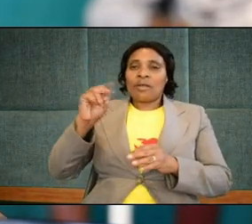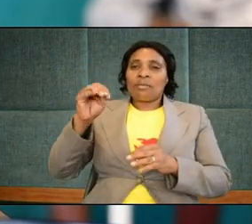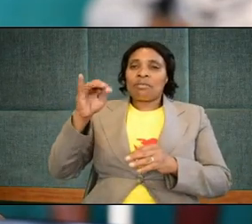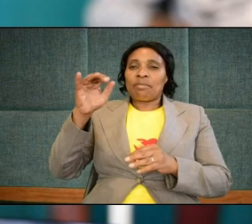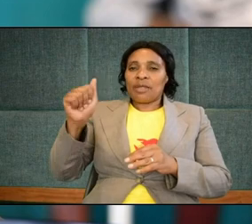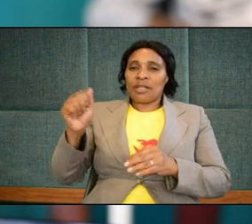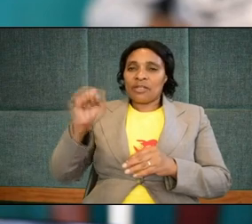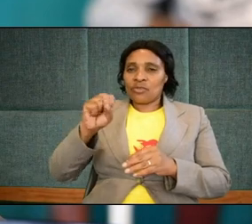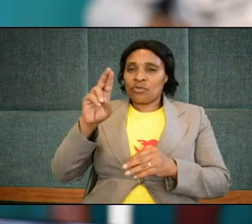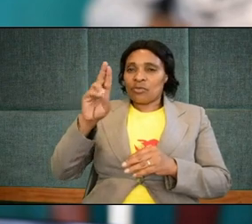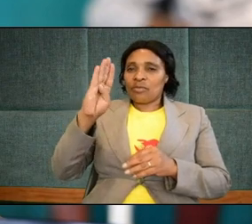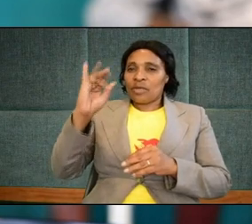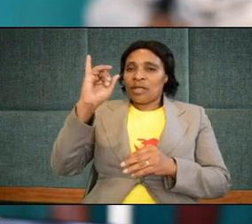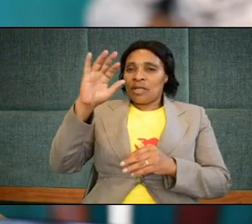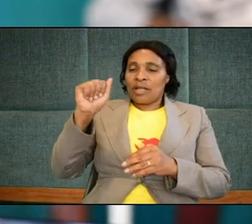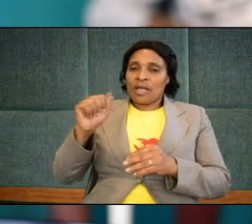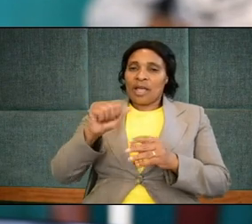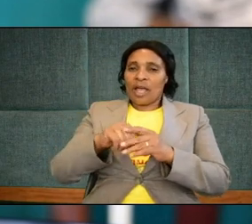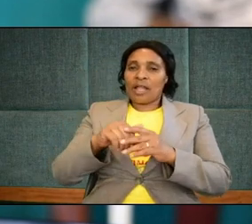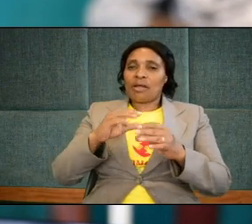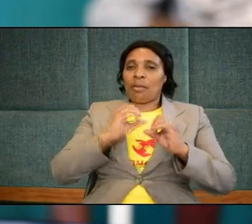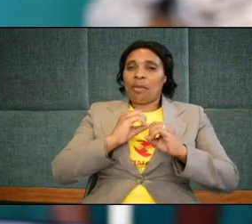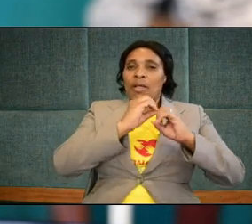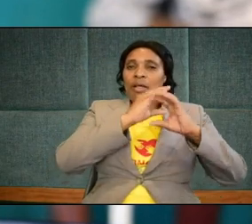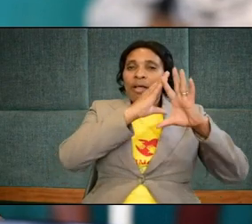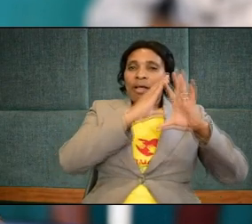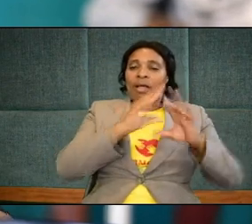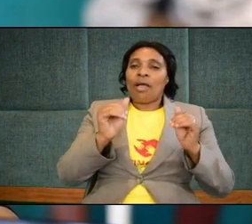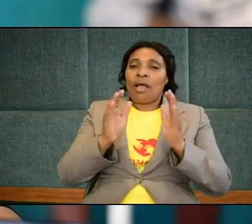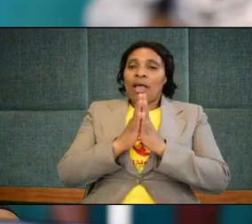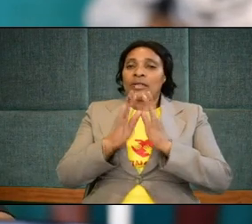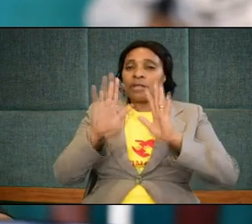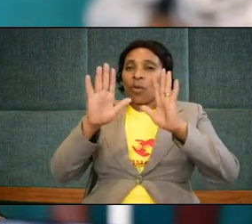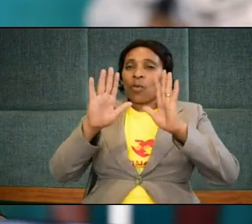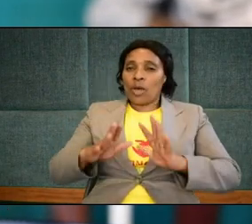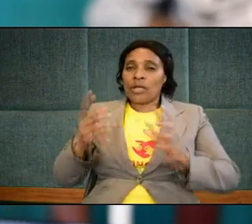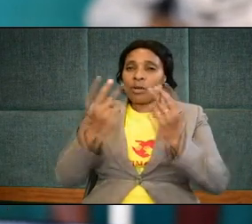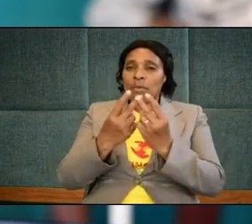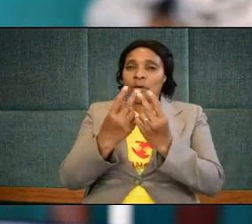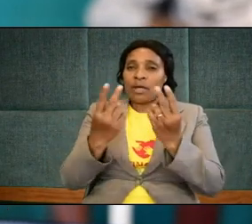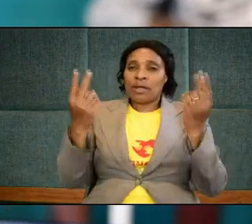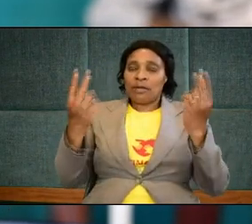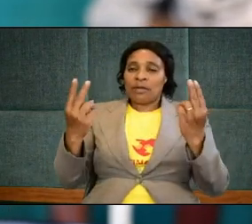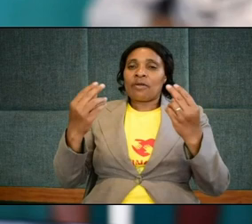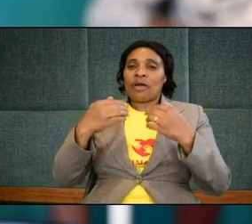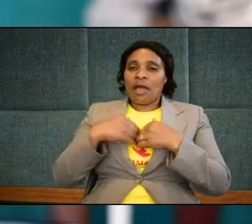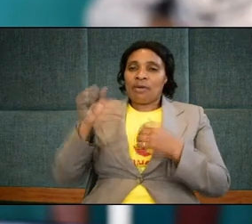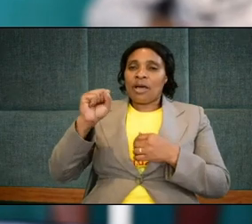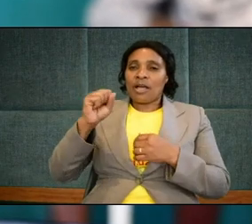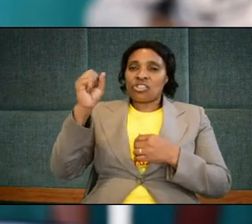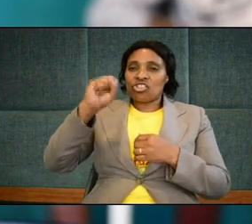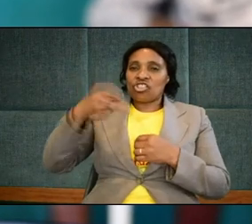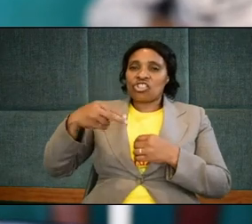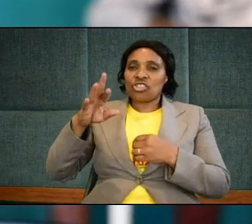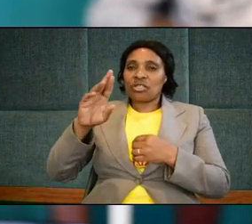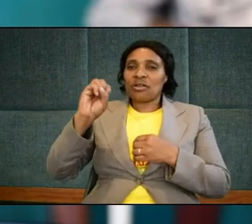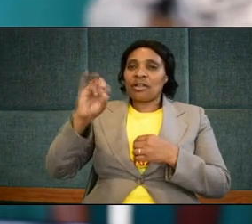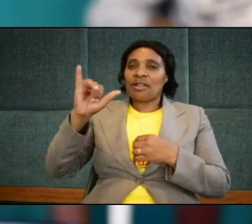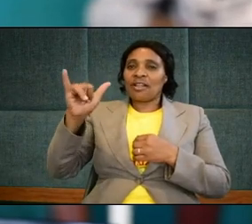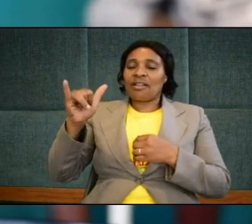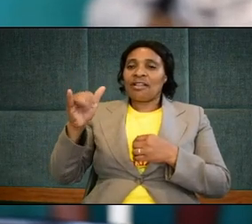violin, Sabira on the clarinet, and of course, our wonderful panelists. We have Ashley,